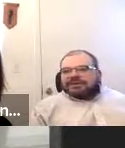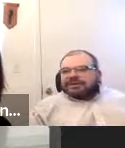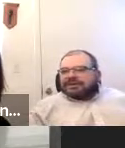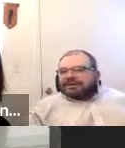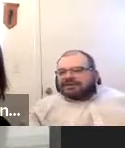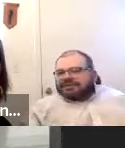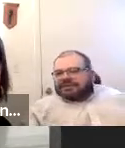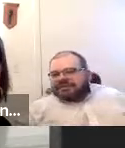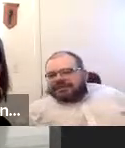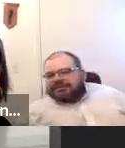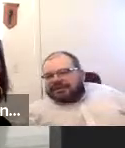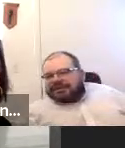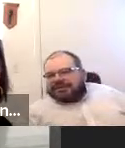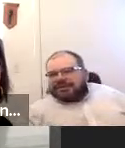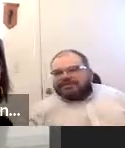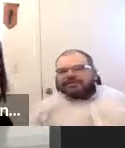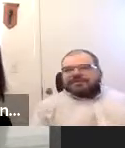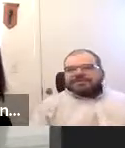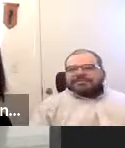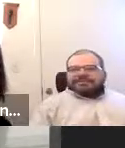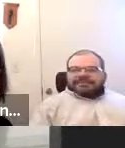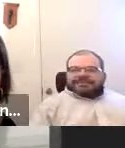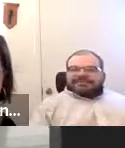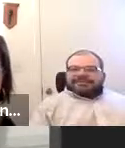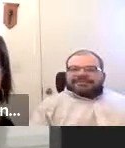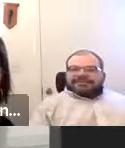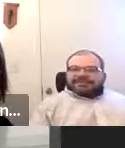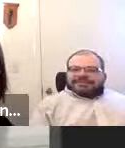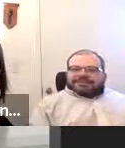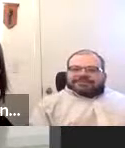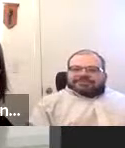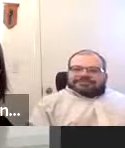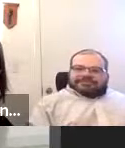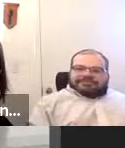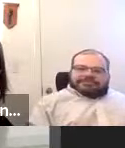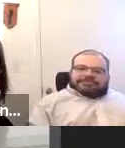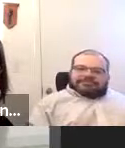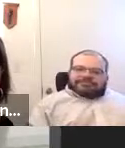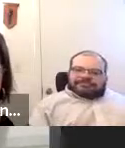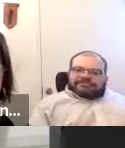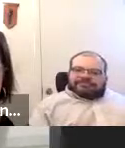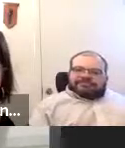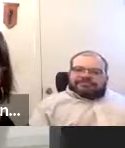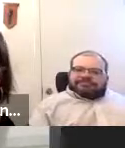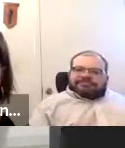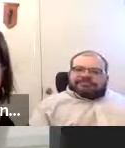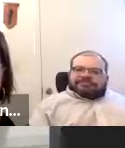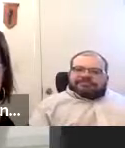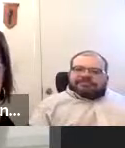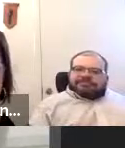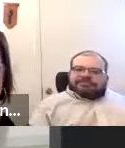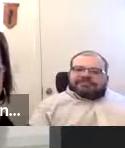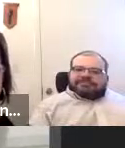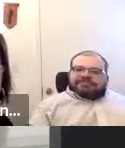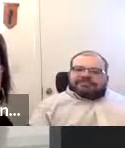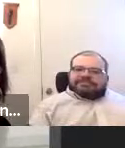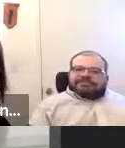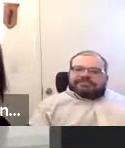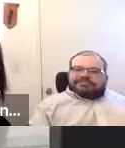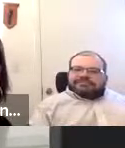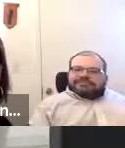goes on. I think Leah wanted to say a few words about the image to the right is the image of, spoiler alert, our two